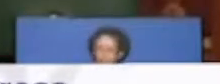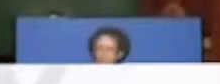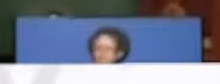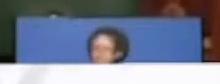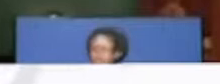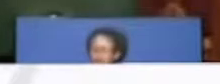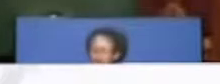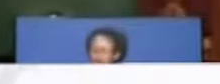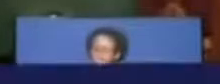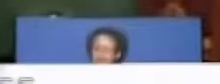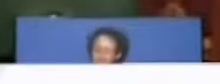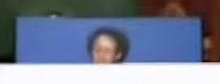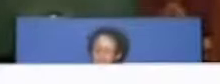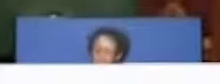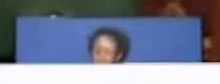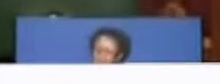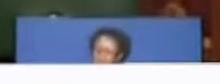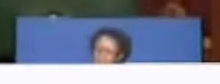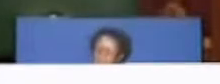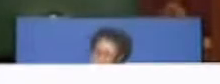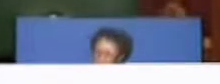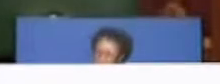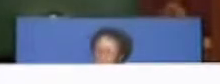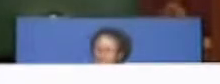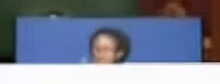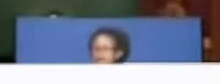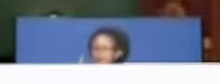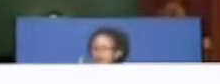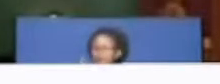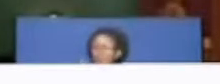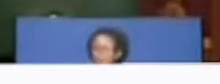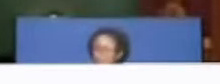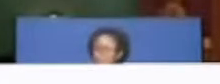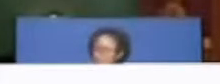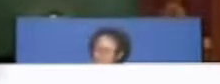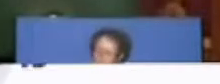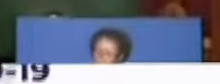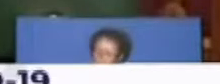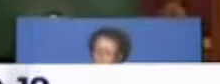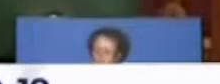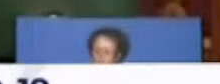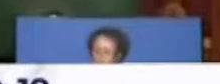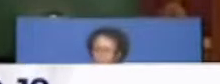to 95 well-equipped laboratories.